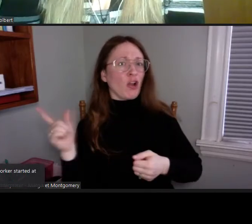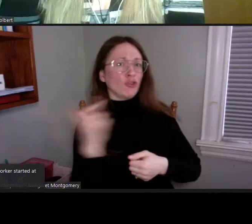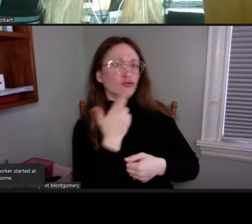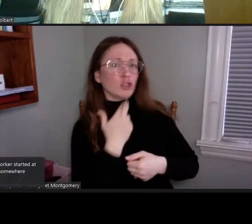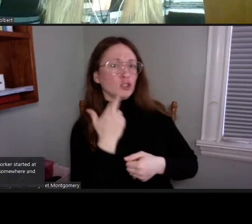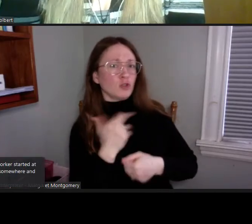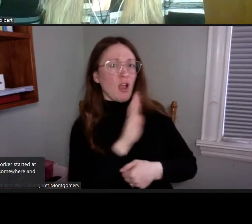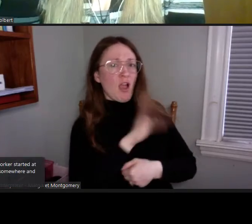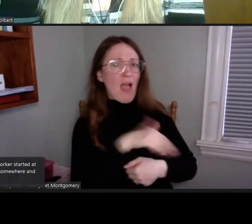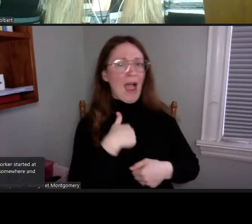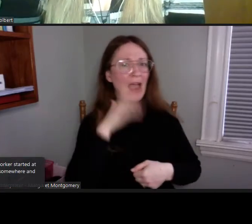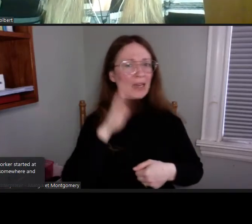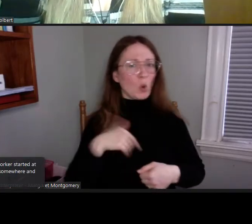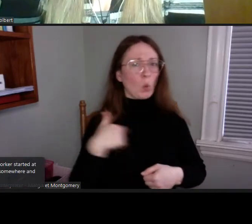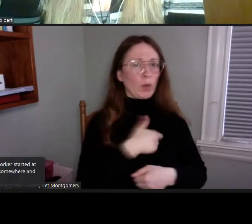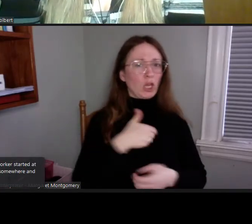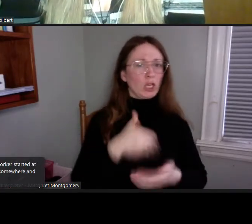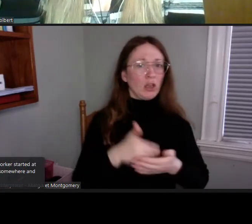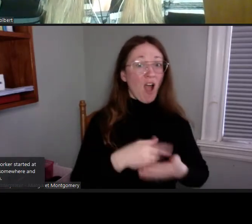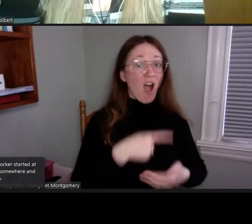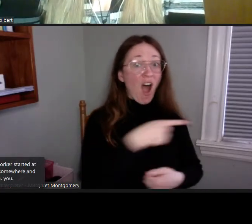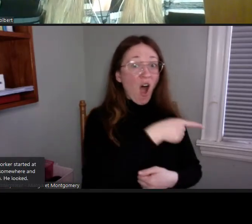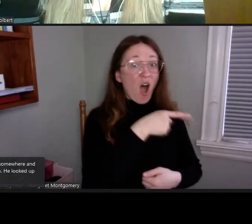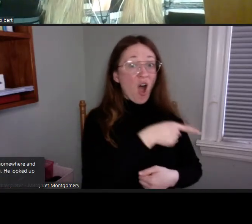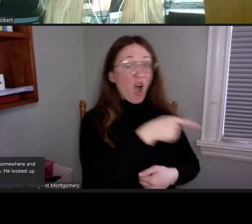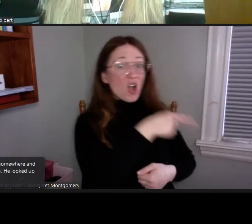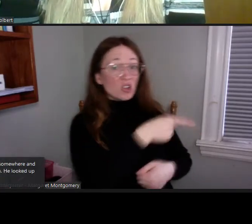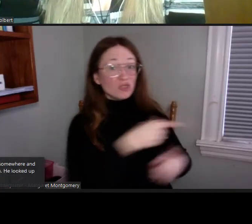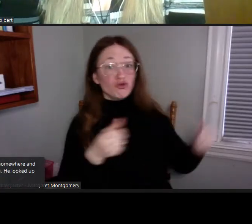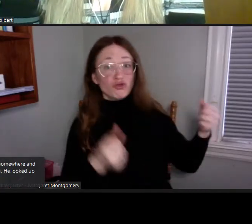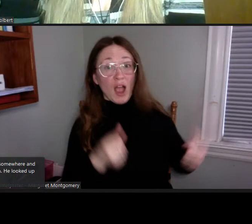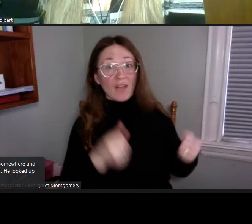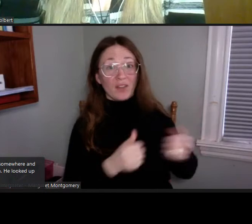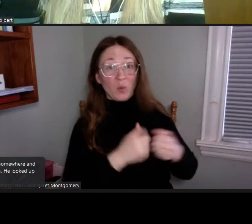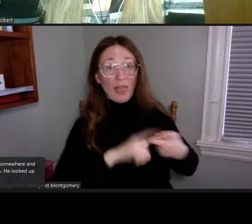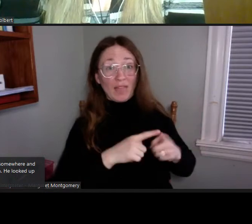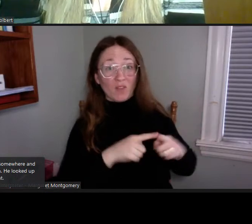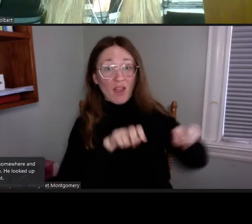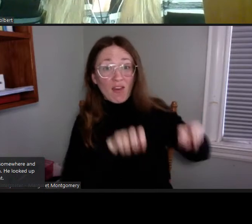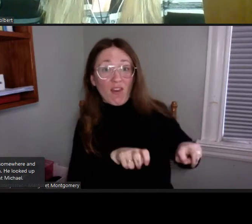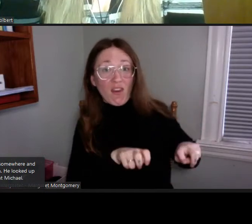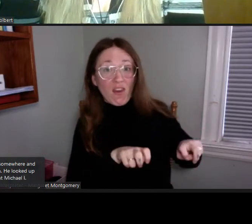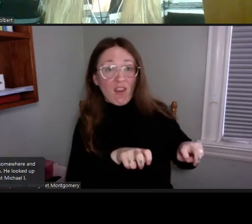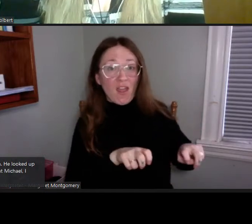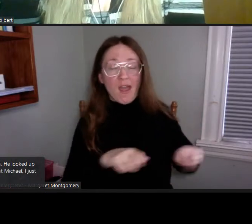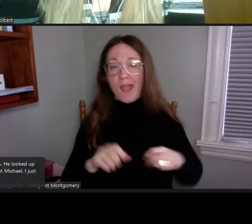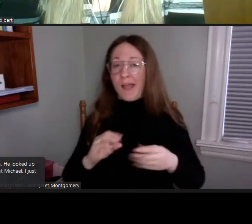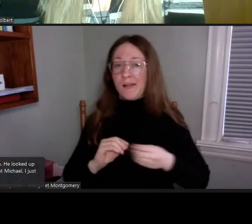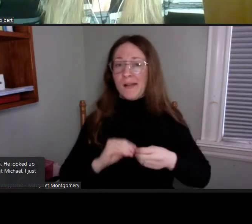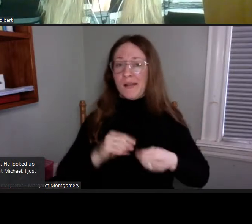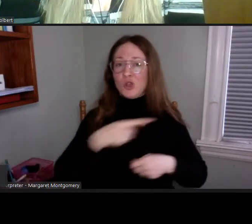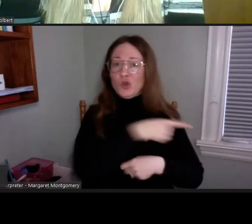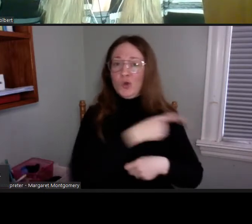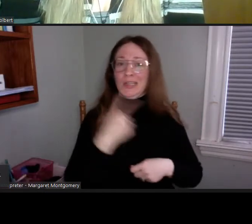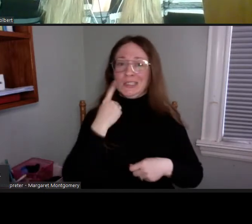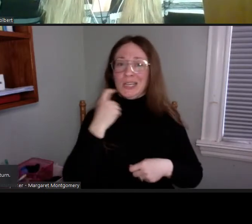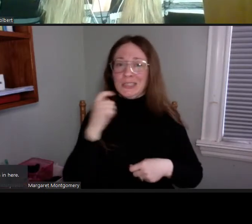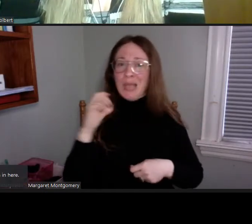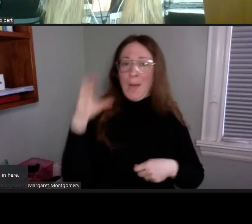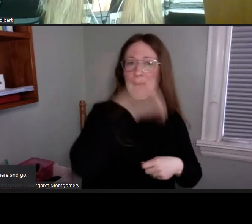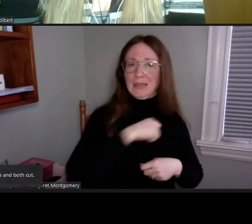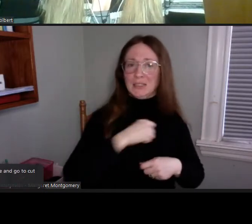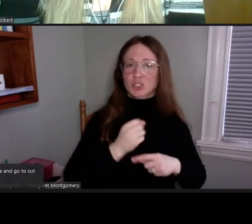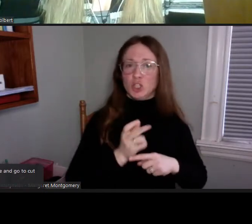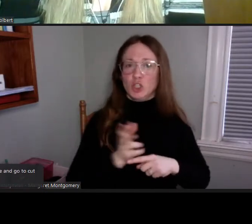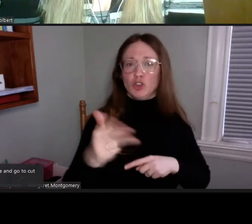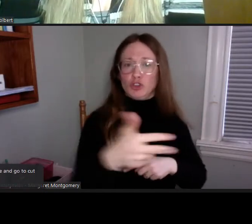somewhere and I said, hey, you missed your turn. And he looked up with, I did, how did you know that? I go, I just knew that. And he goes, well, I'll turn in here and go cut